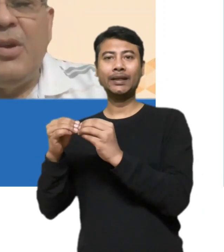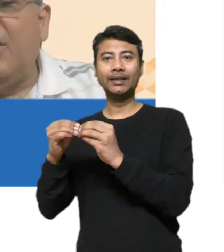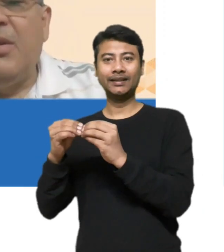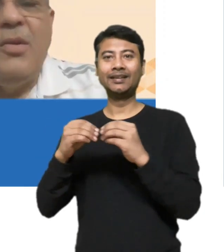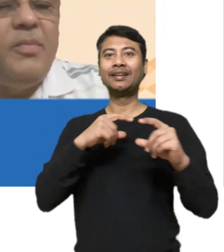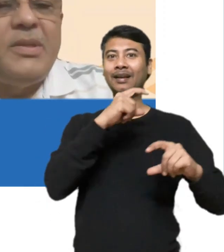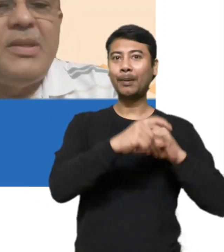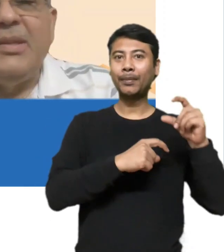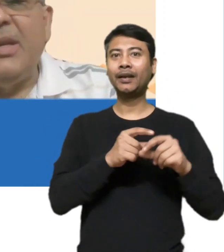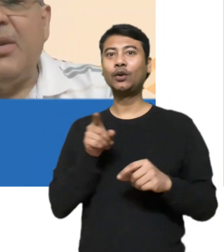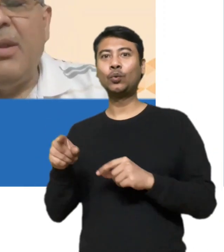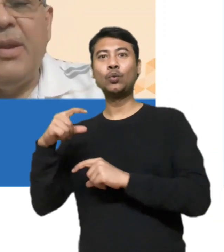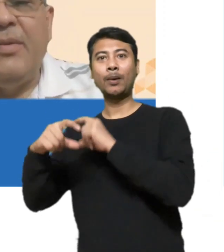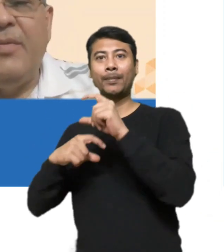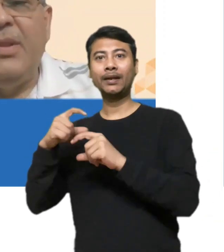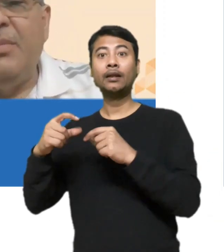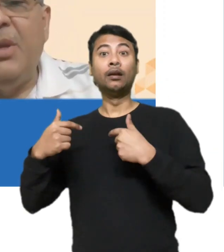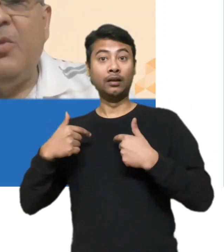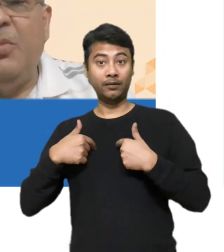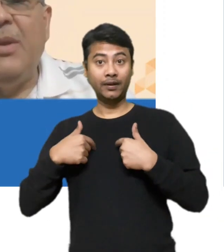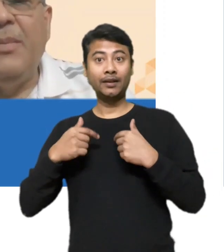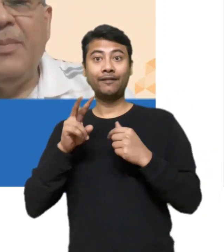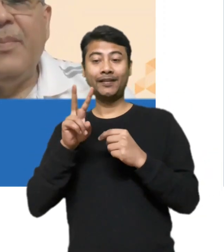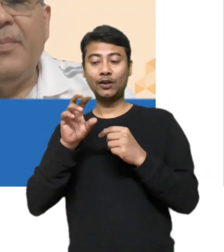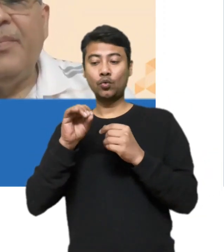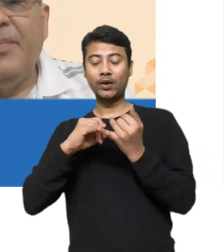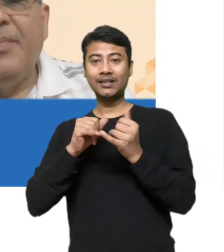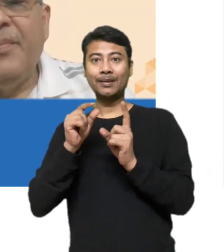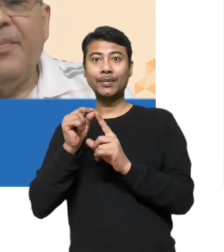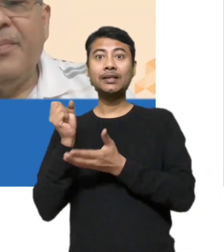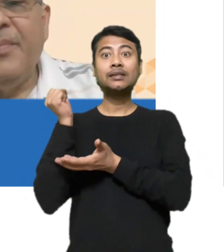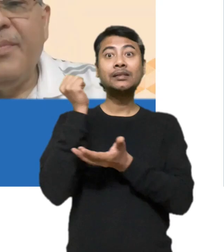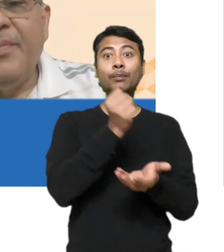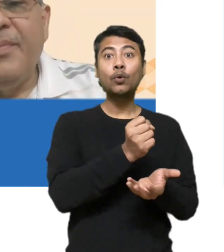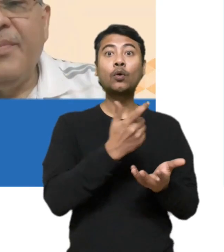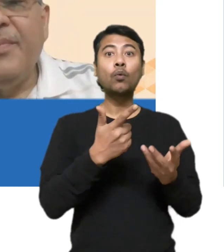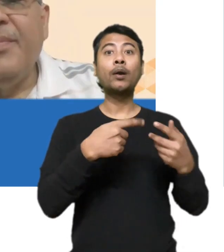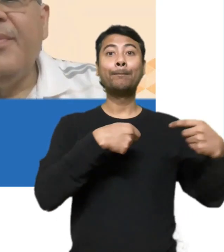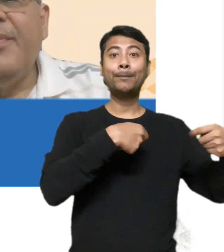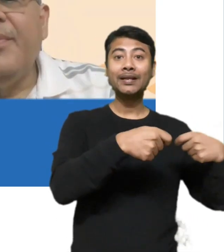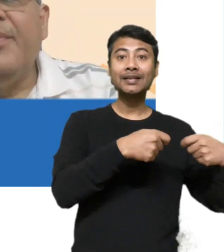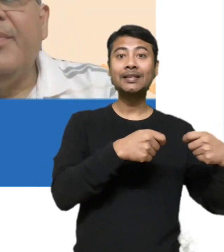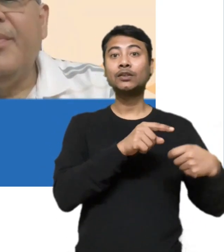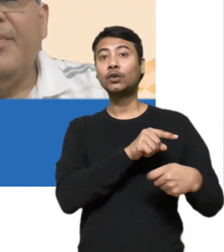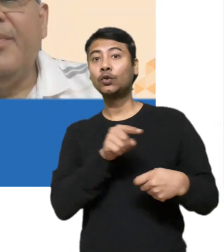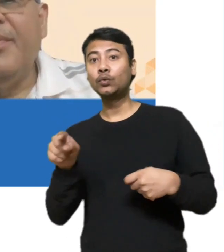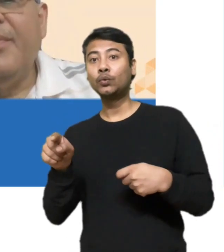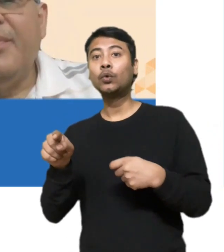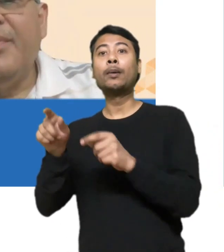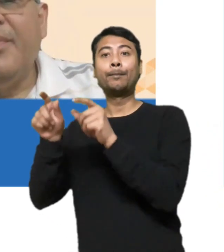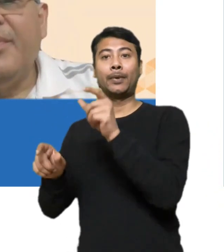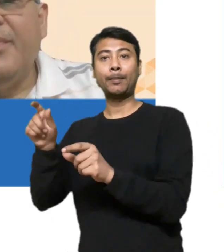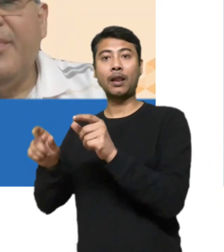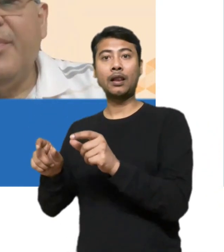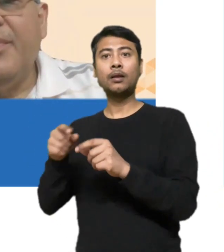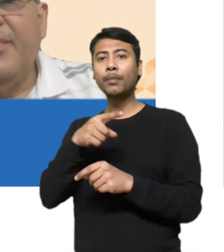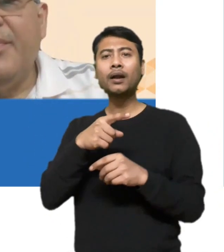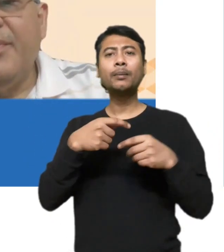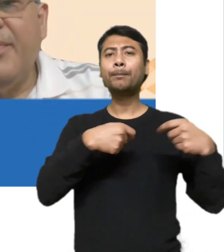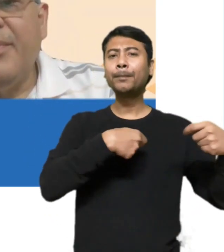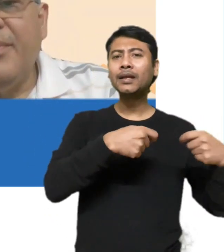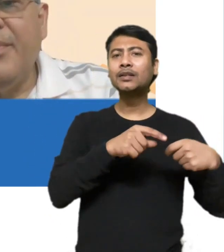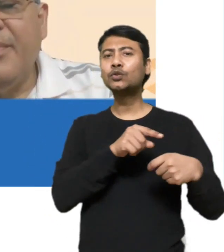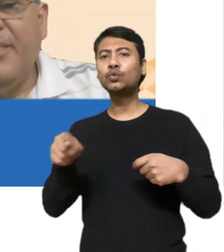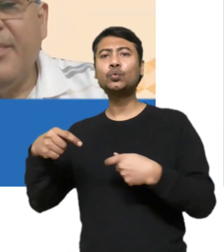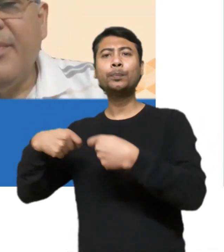is your business and all that with B2B? Well, we were very lucky in the beginning. One of the largest companies